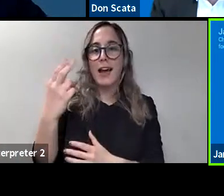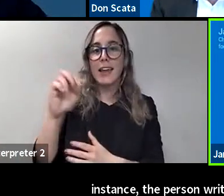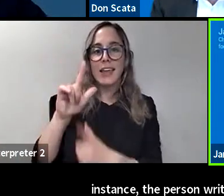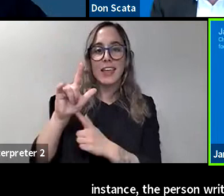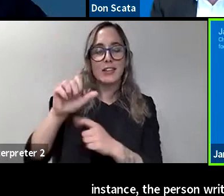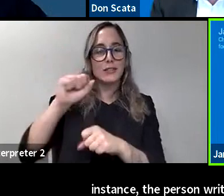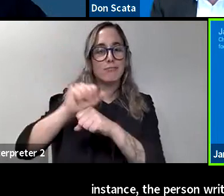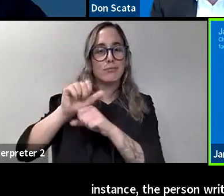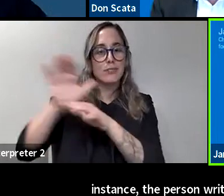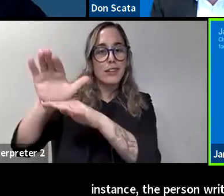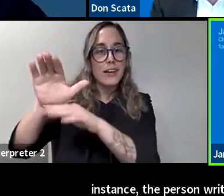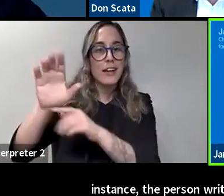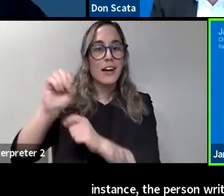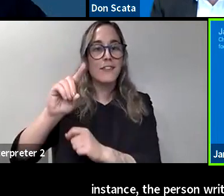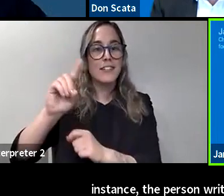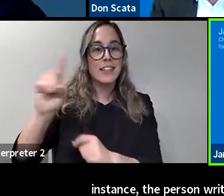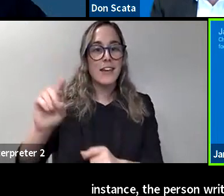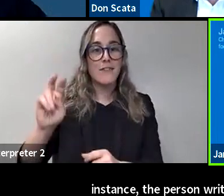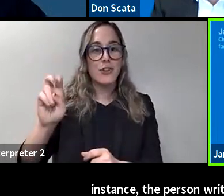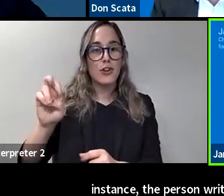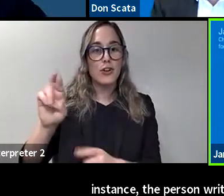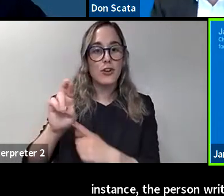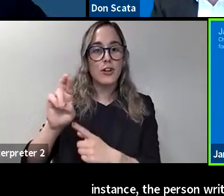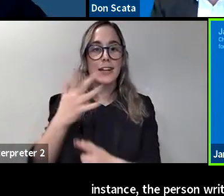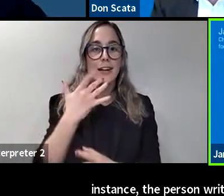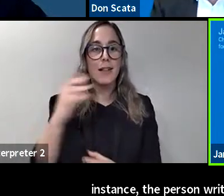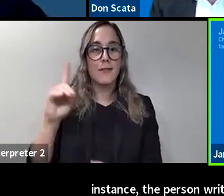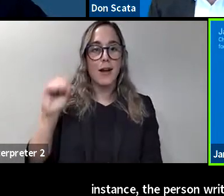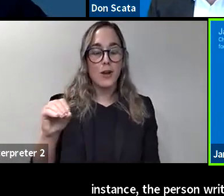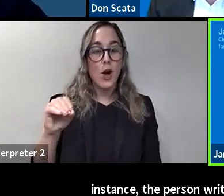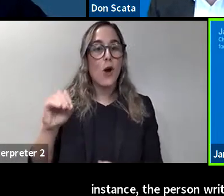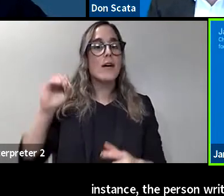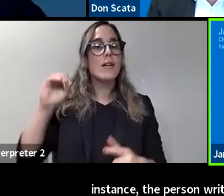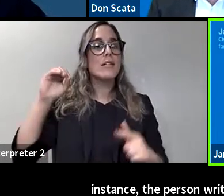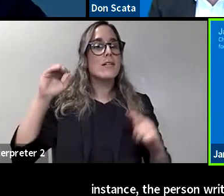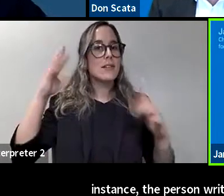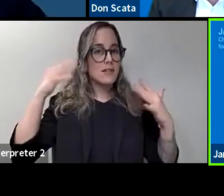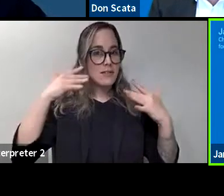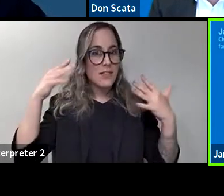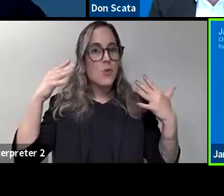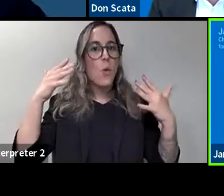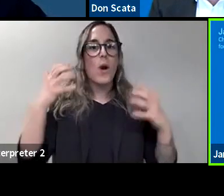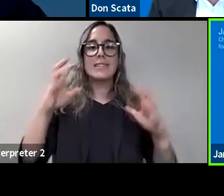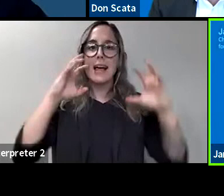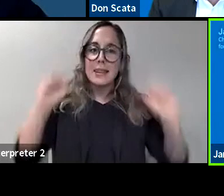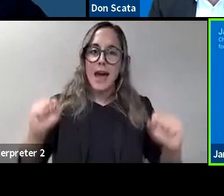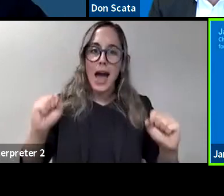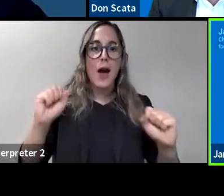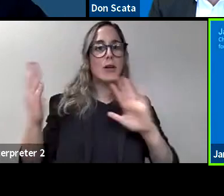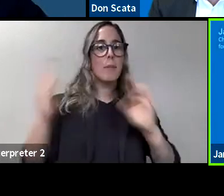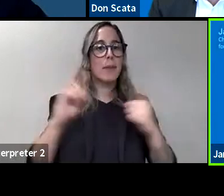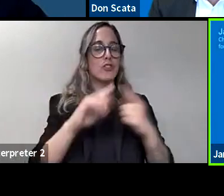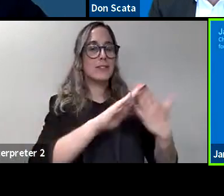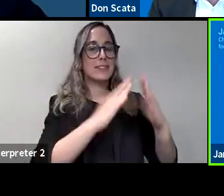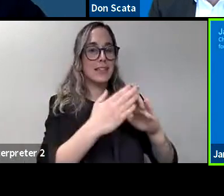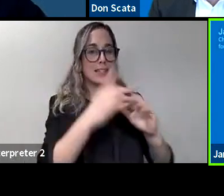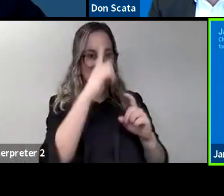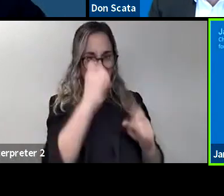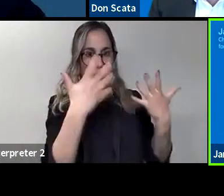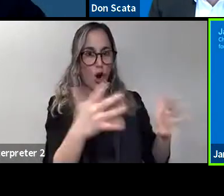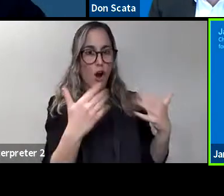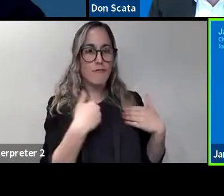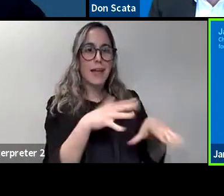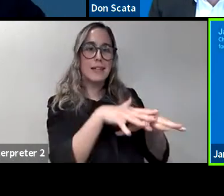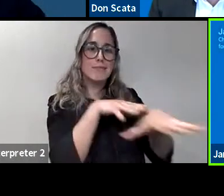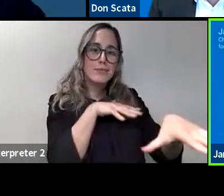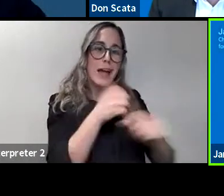The sound of an aircraft is louder here as compared to cities, suburbs, etc., because there